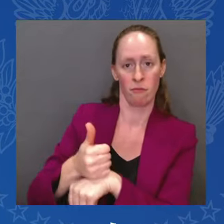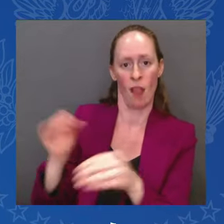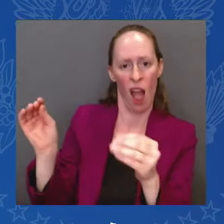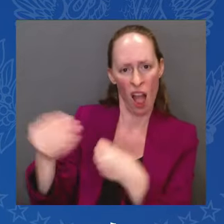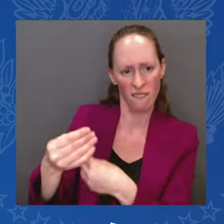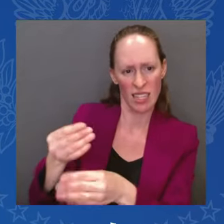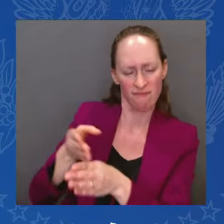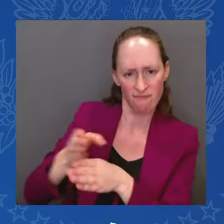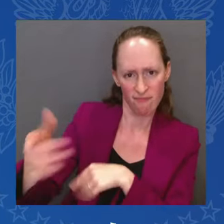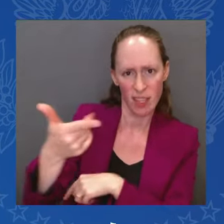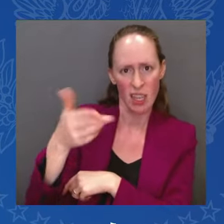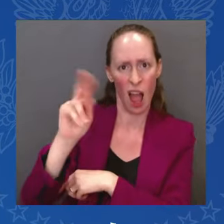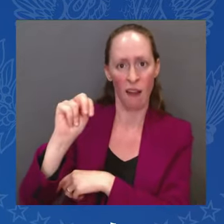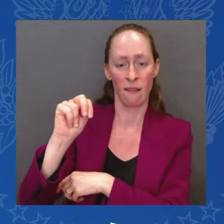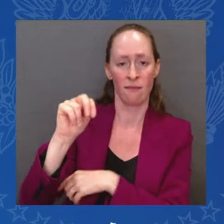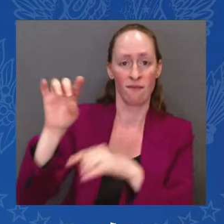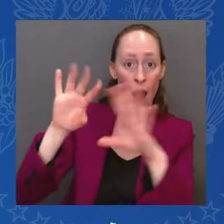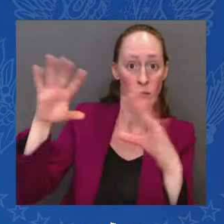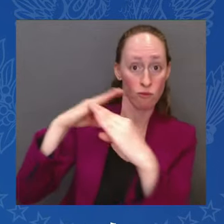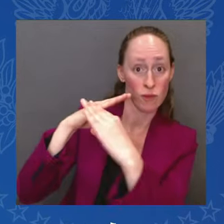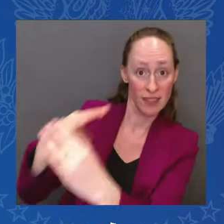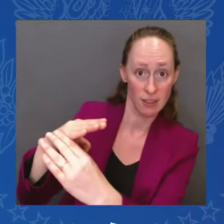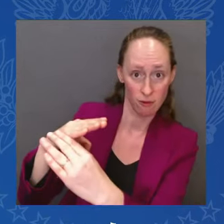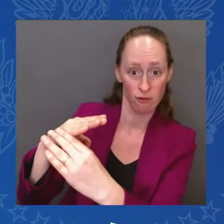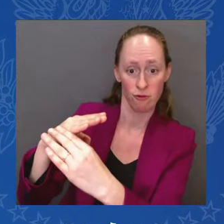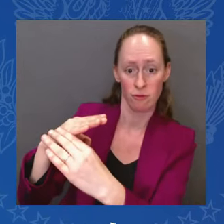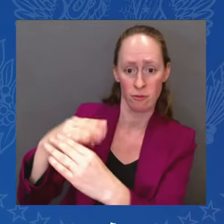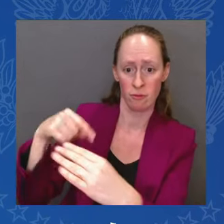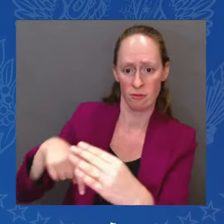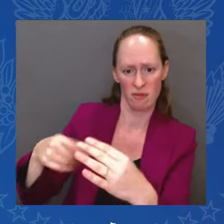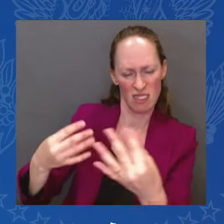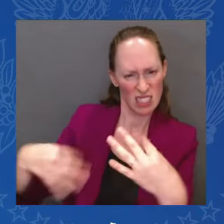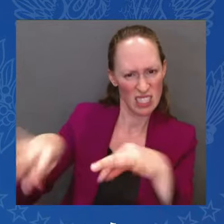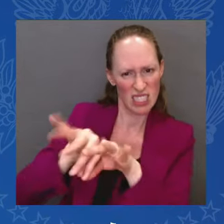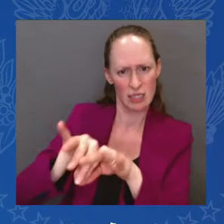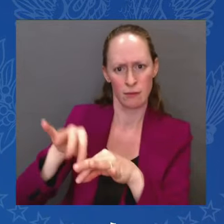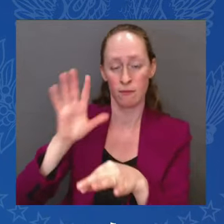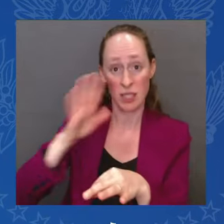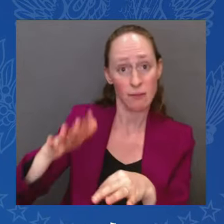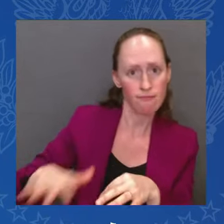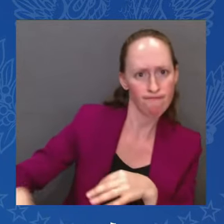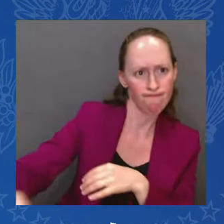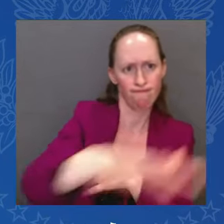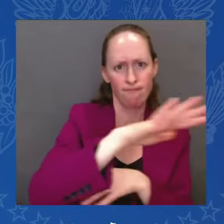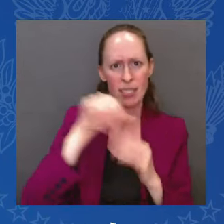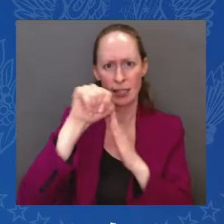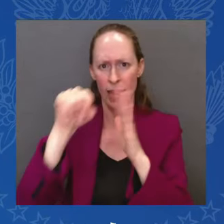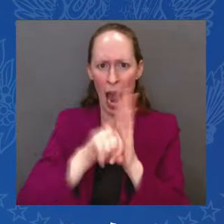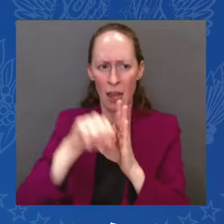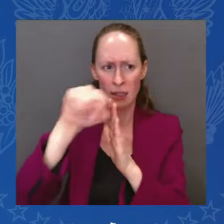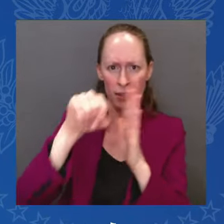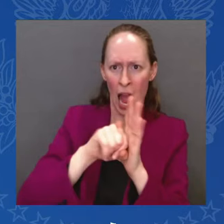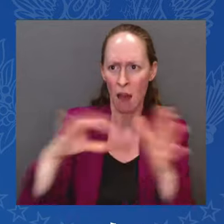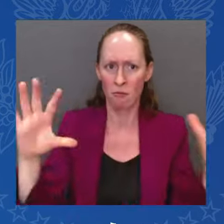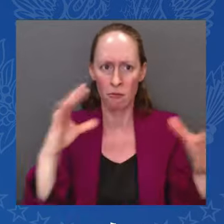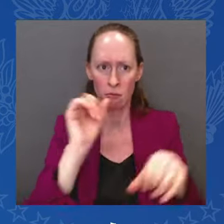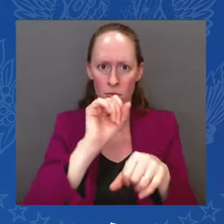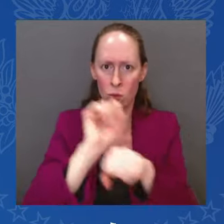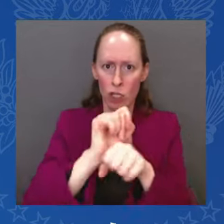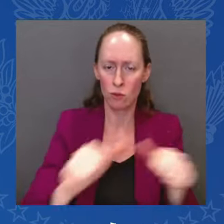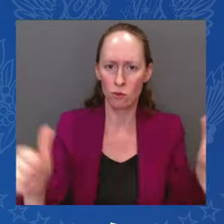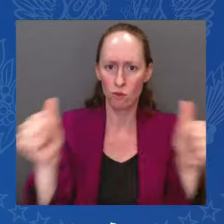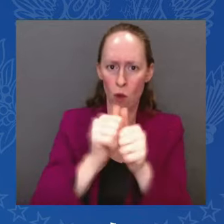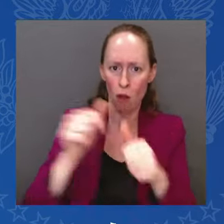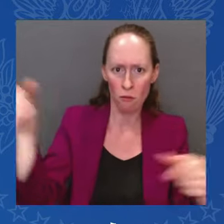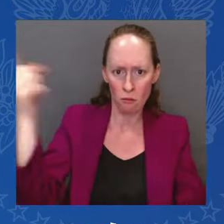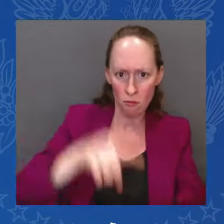will drive and coordinate a government and a nationwide effort to reduce gun violence in America. And it will be overseen by an incredible